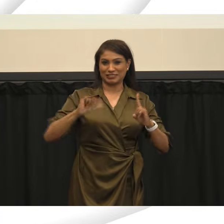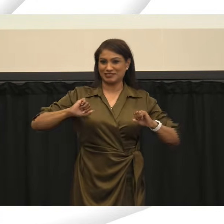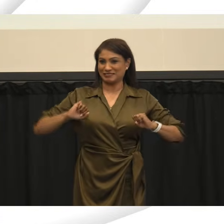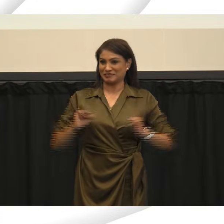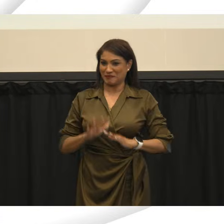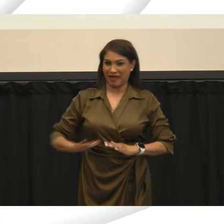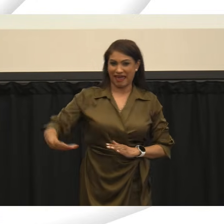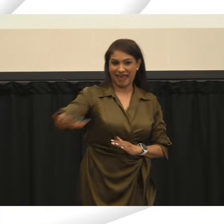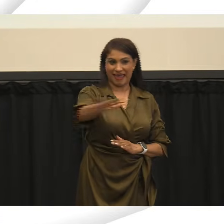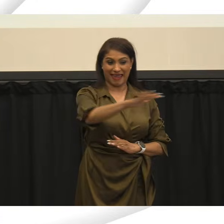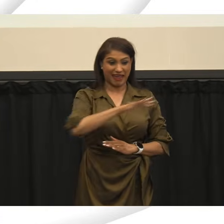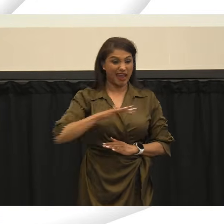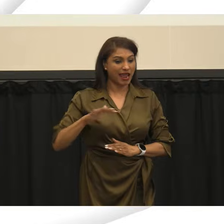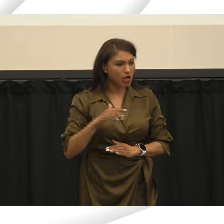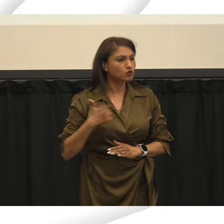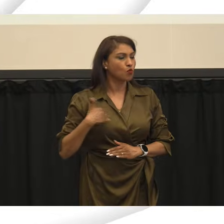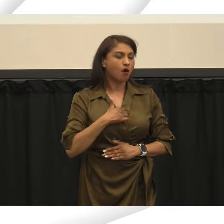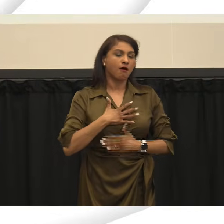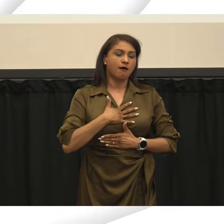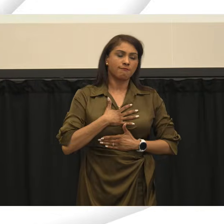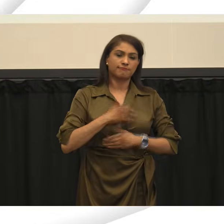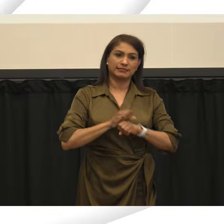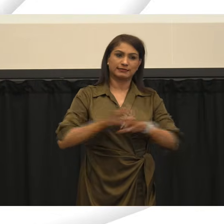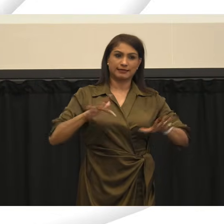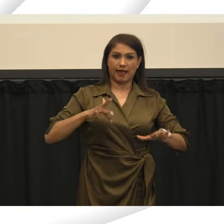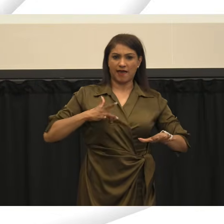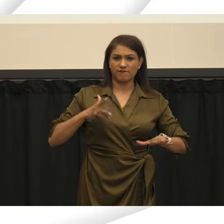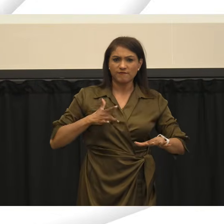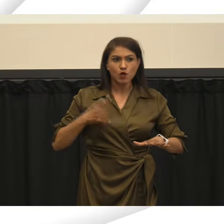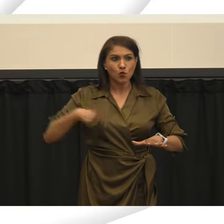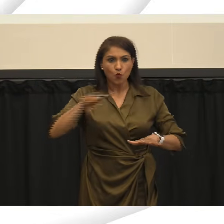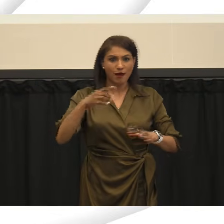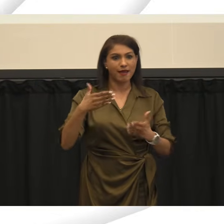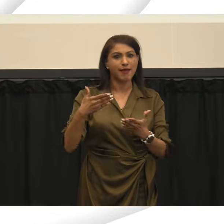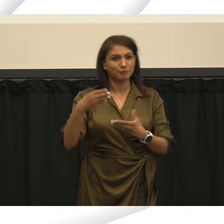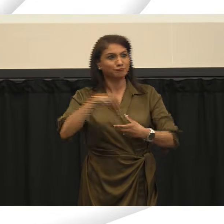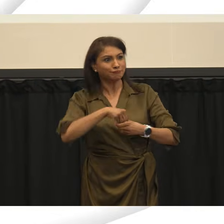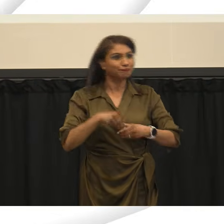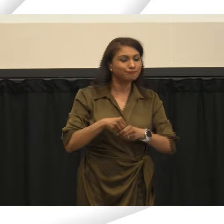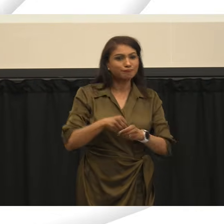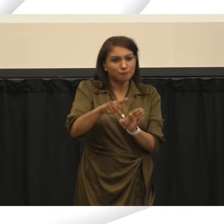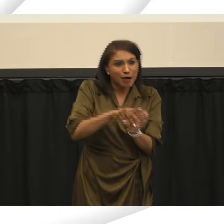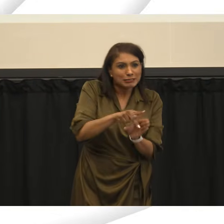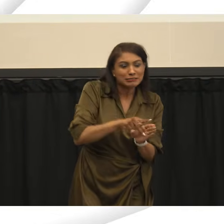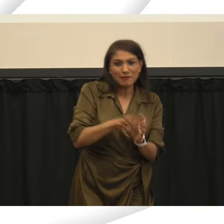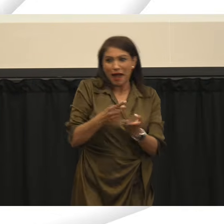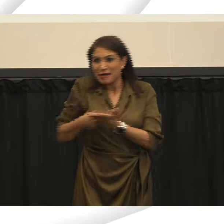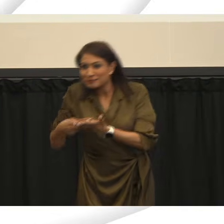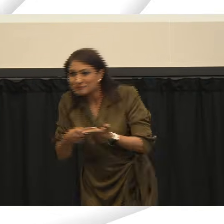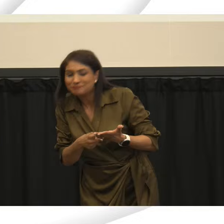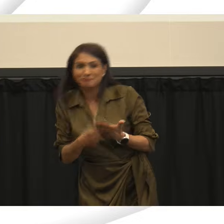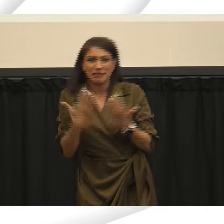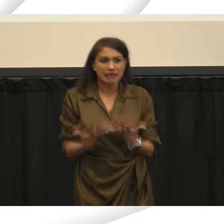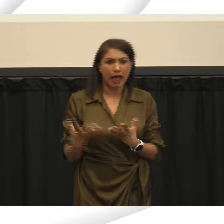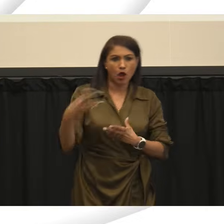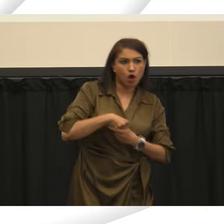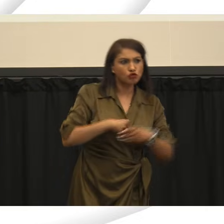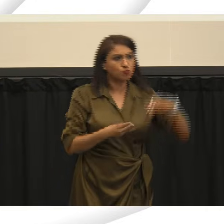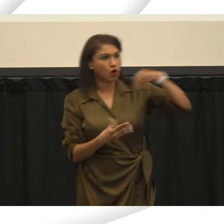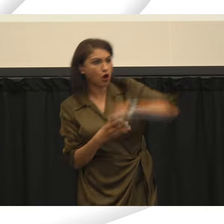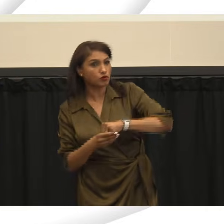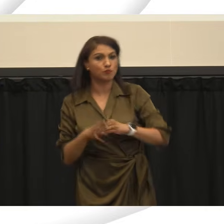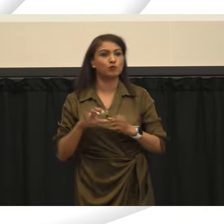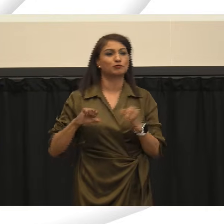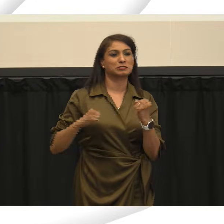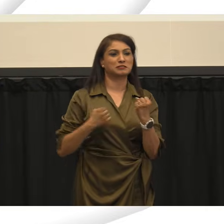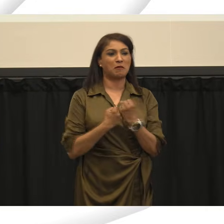is South African Sign Language in Digital Spaces. And for this event, we've got many, many participants that will